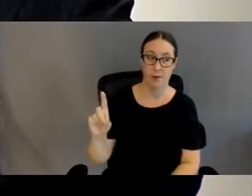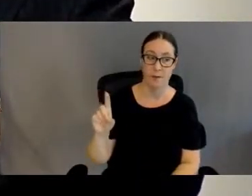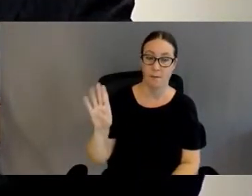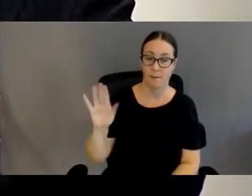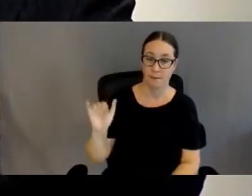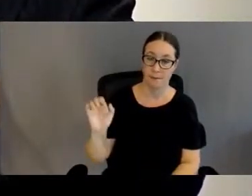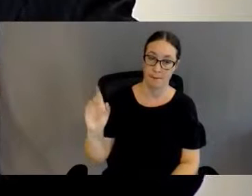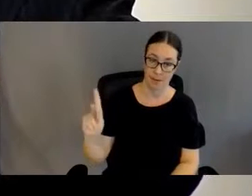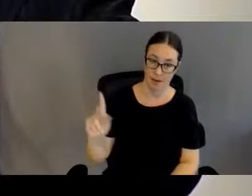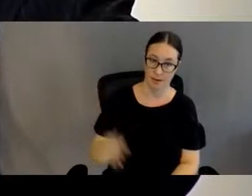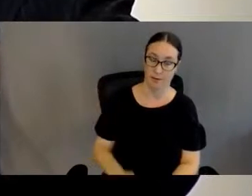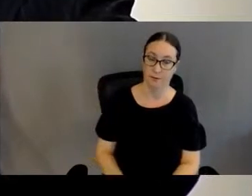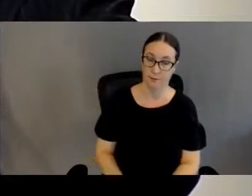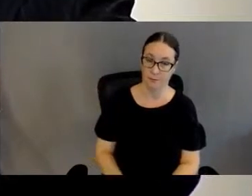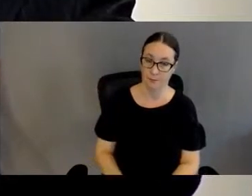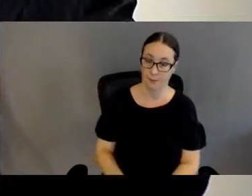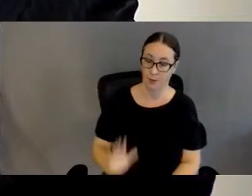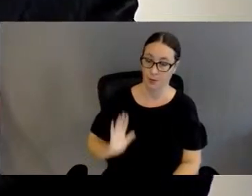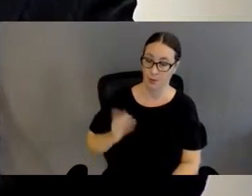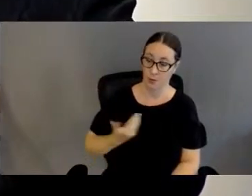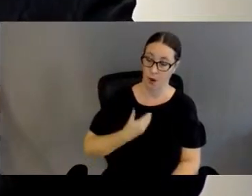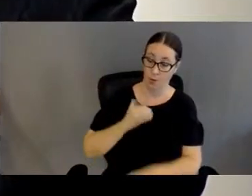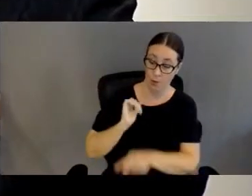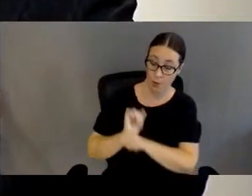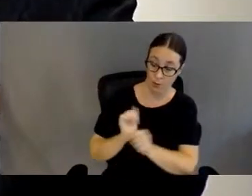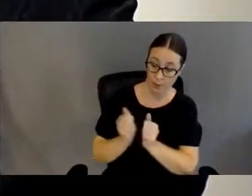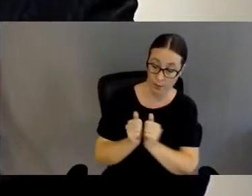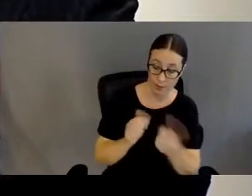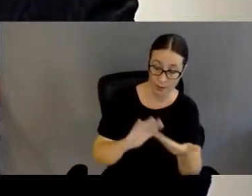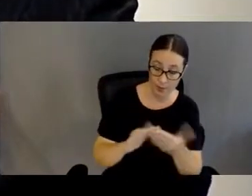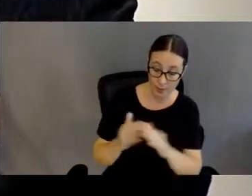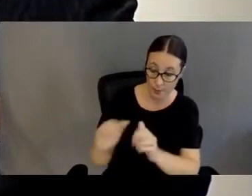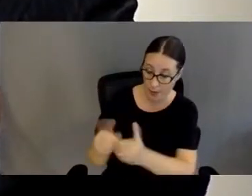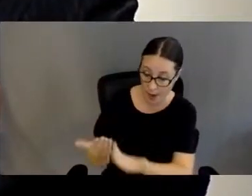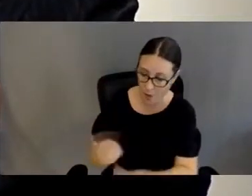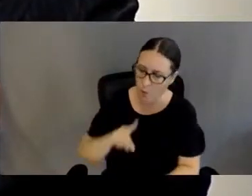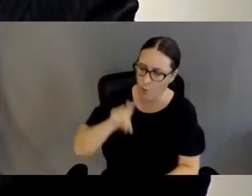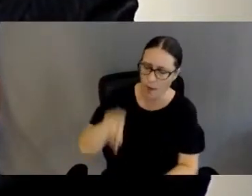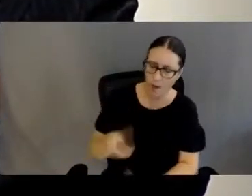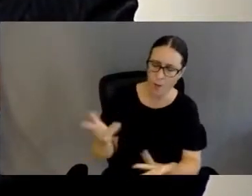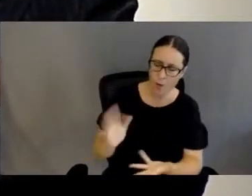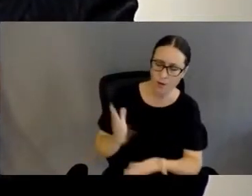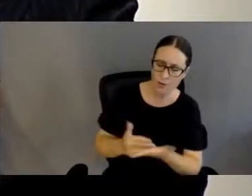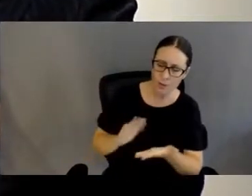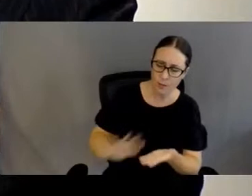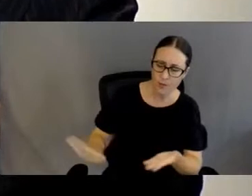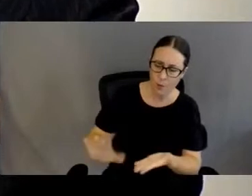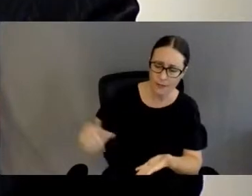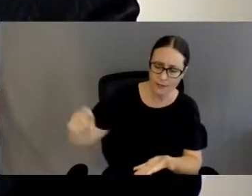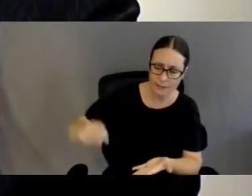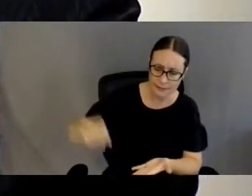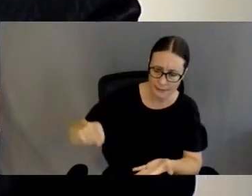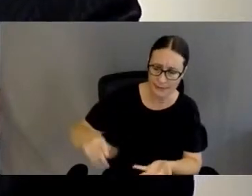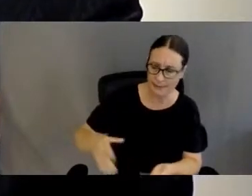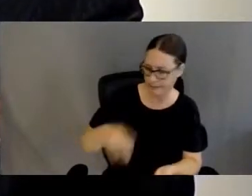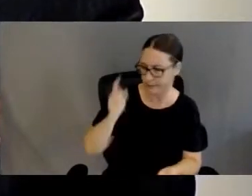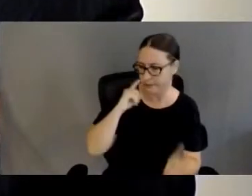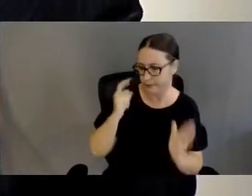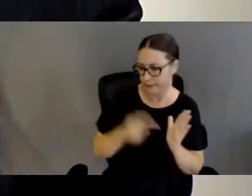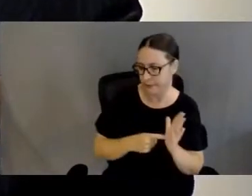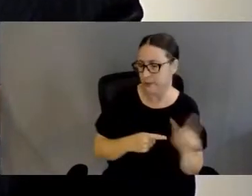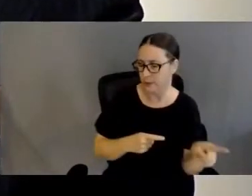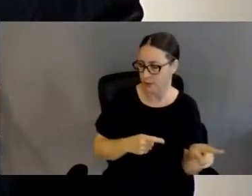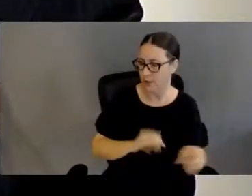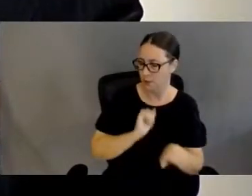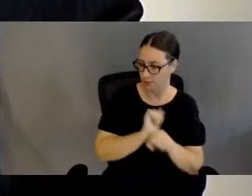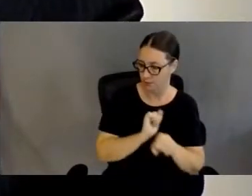with the community is we said, what are some of the needs, recognizing that there was employment that